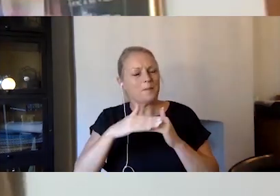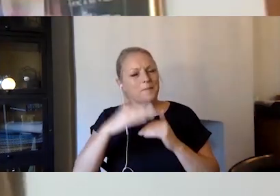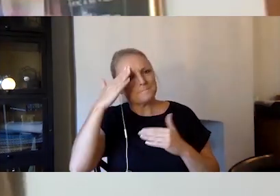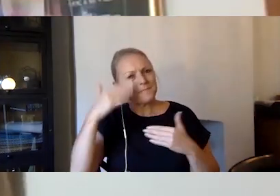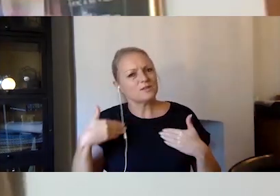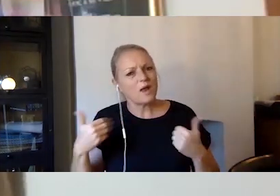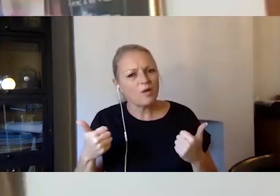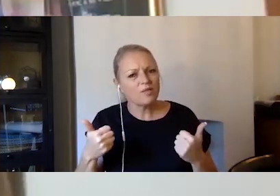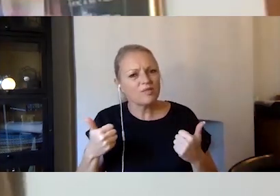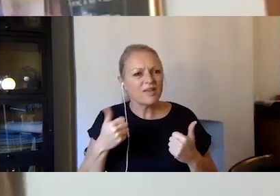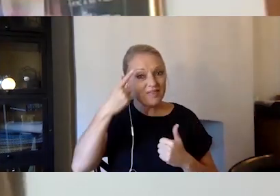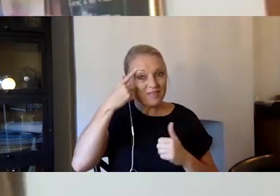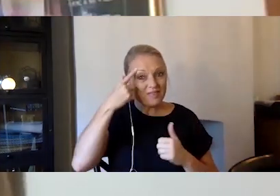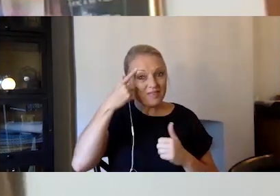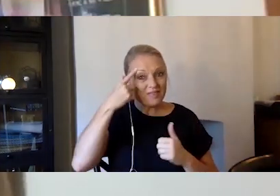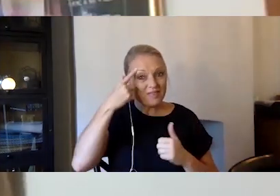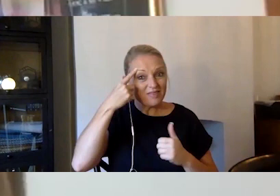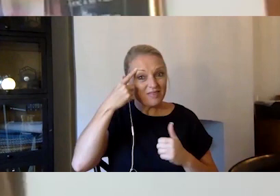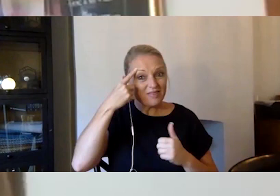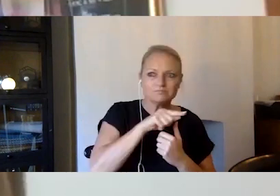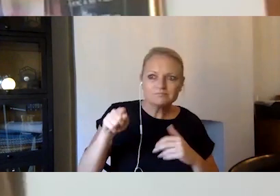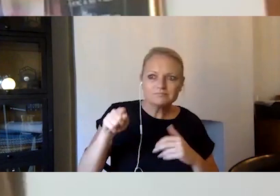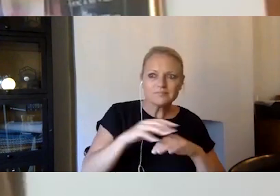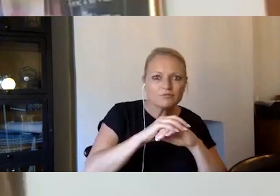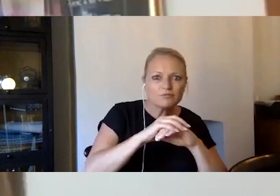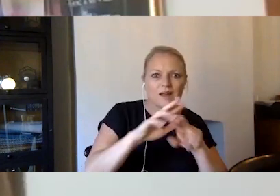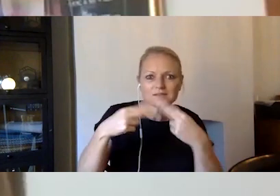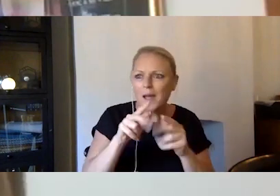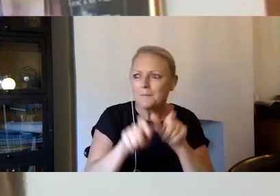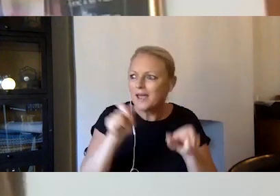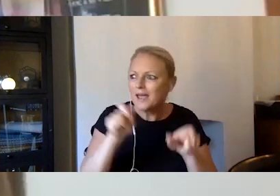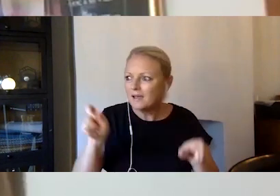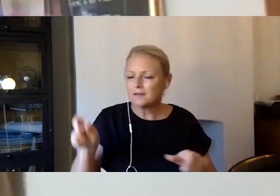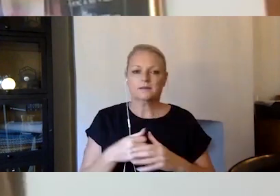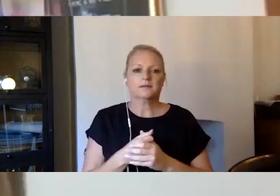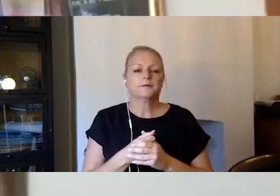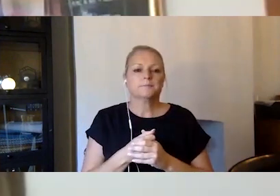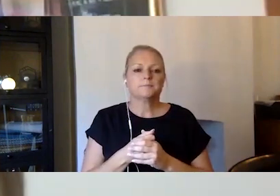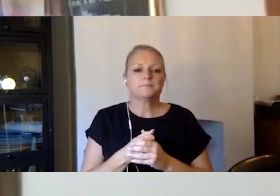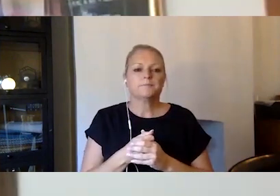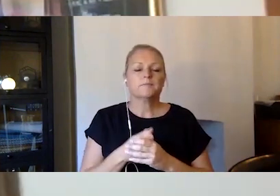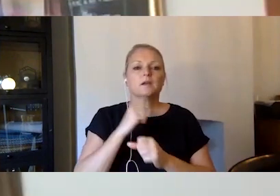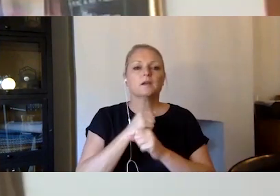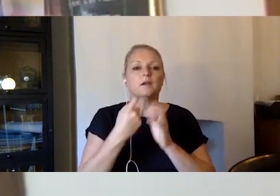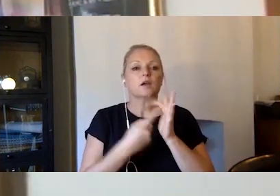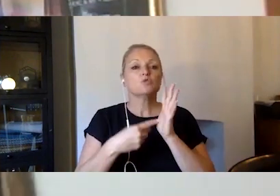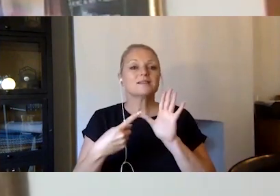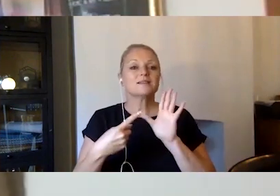delivering today's session, as Kevin said, with Greta Bradman, who's a clinical psychologist and performing artist herself, and also